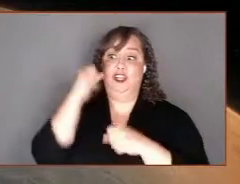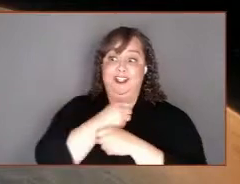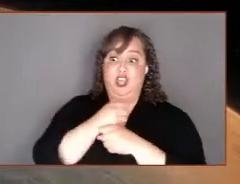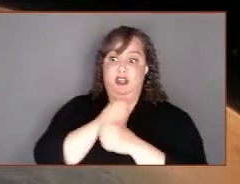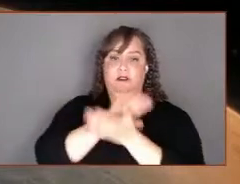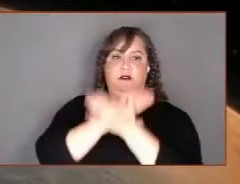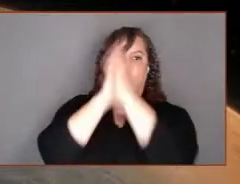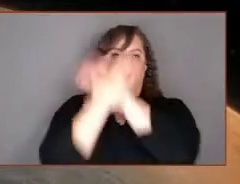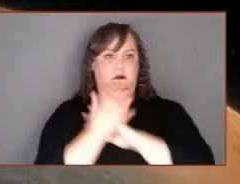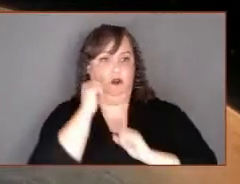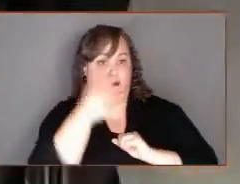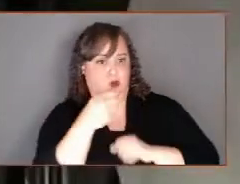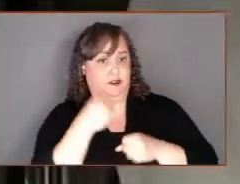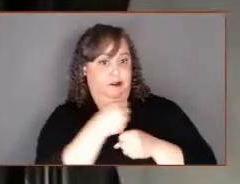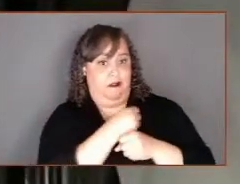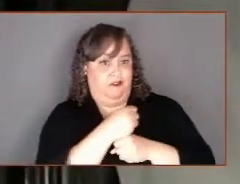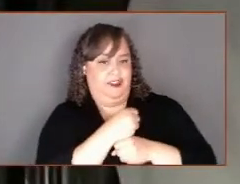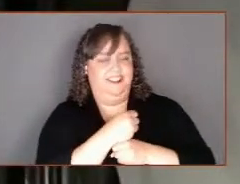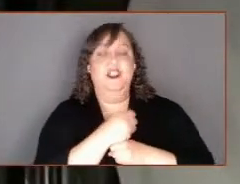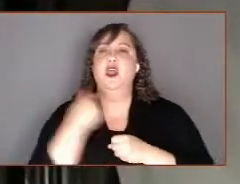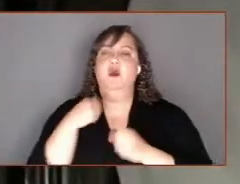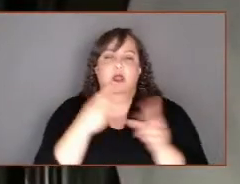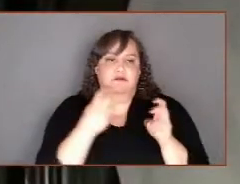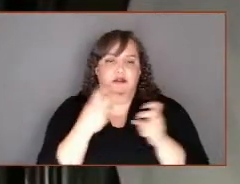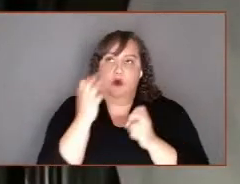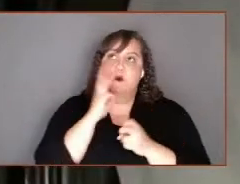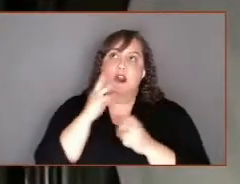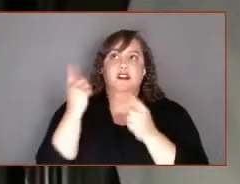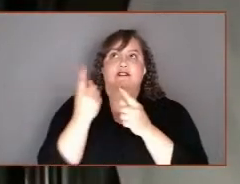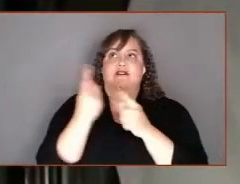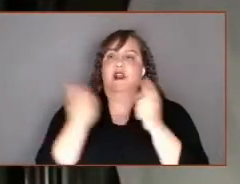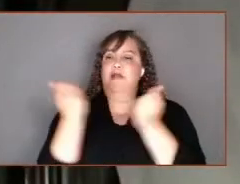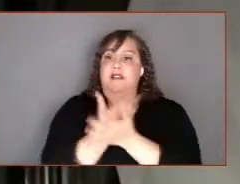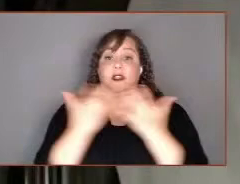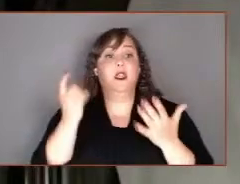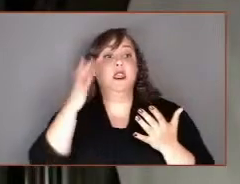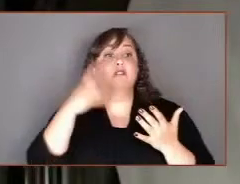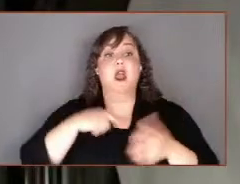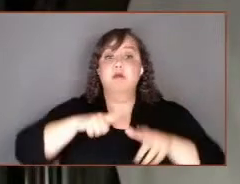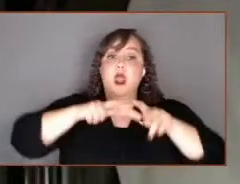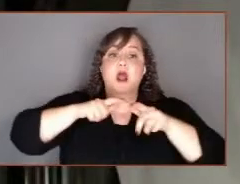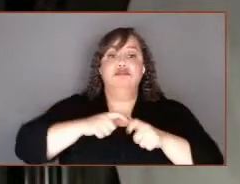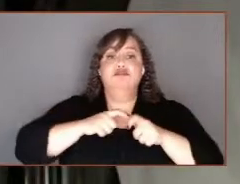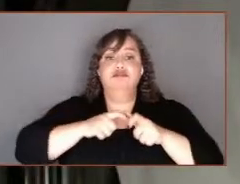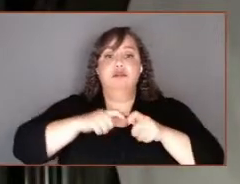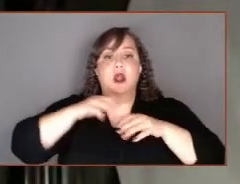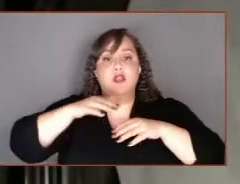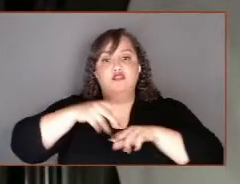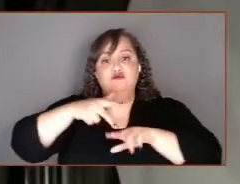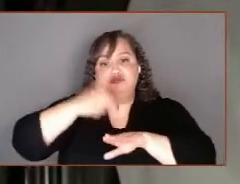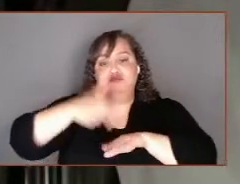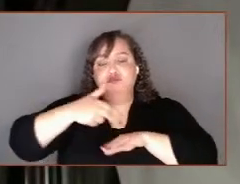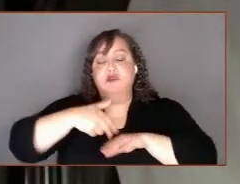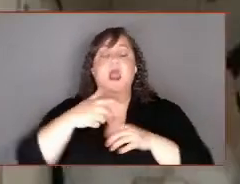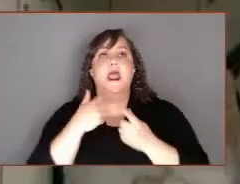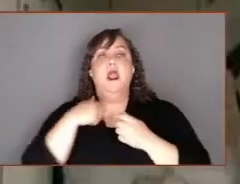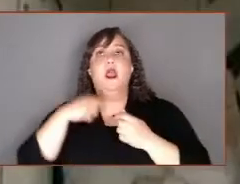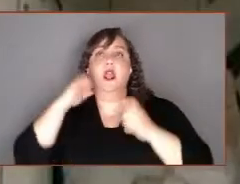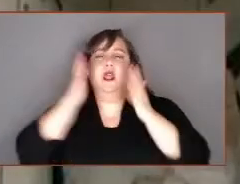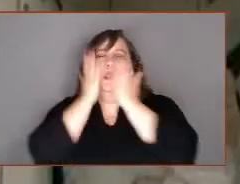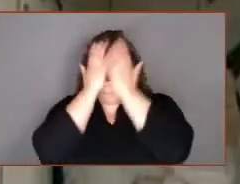water out of everything. If I run on the treadmill and sweat and wipe my face with a towel, I hang that towel up, and the air conditioning system